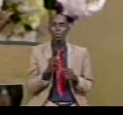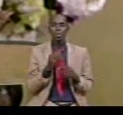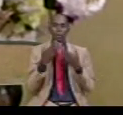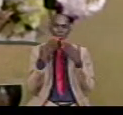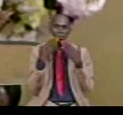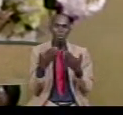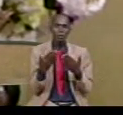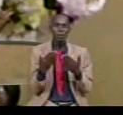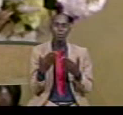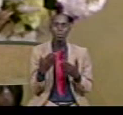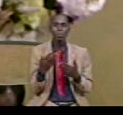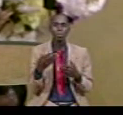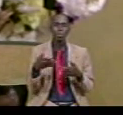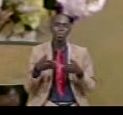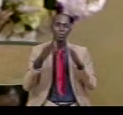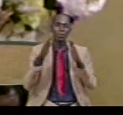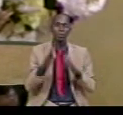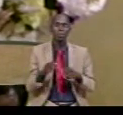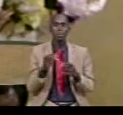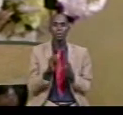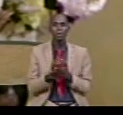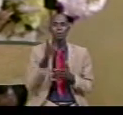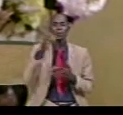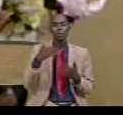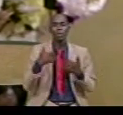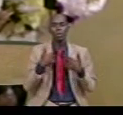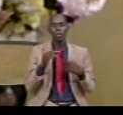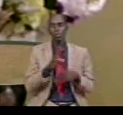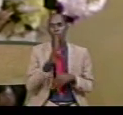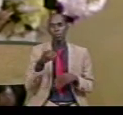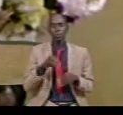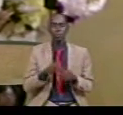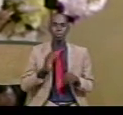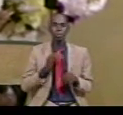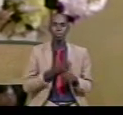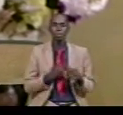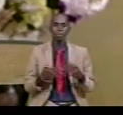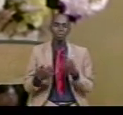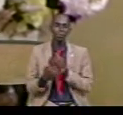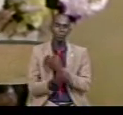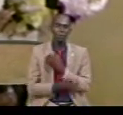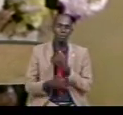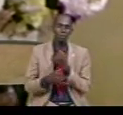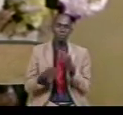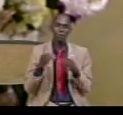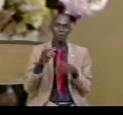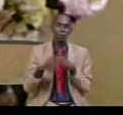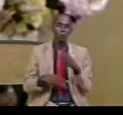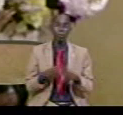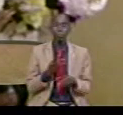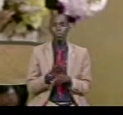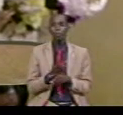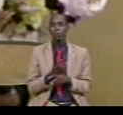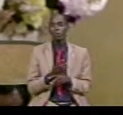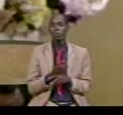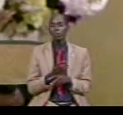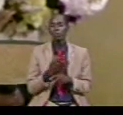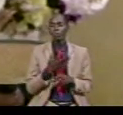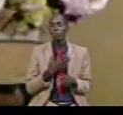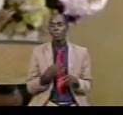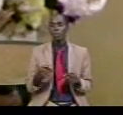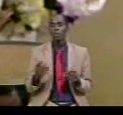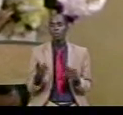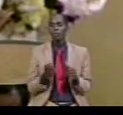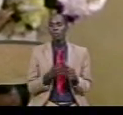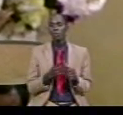heroes God has powerfully used in our continent and globally. My first contact with Pastor